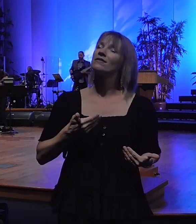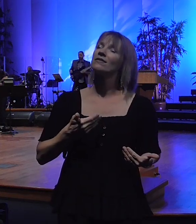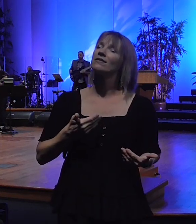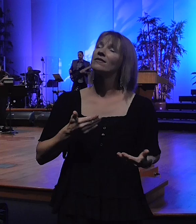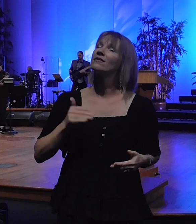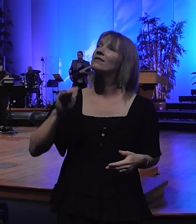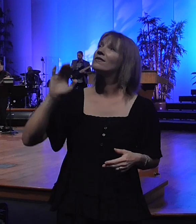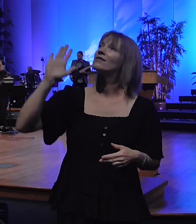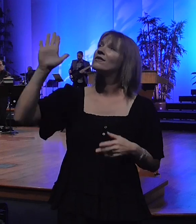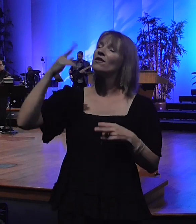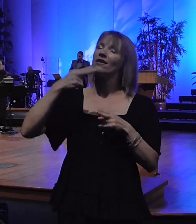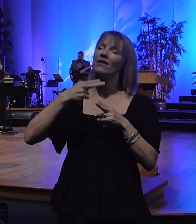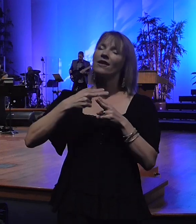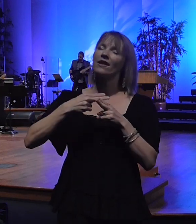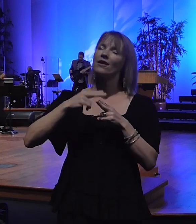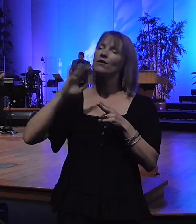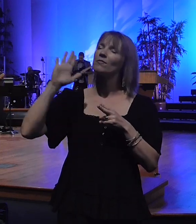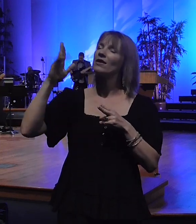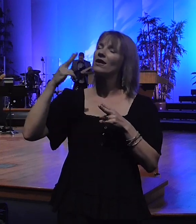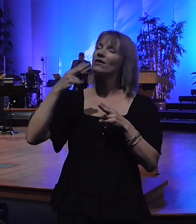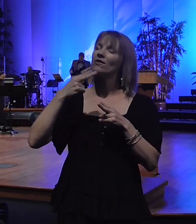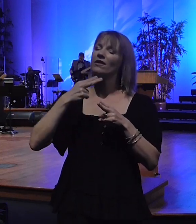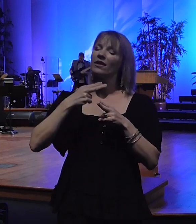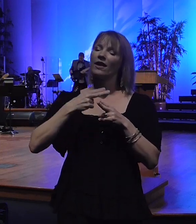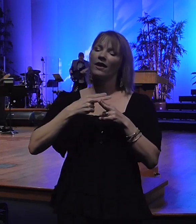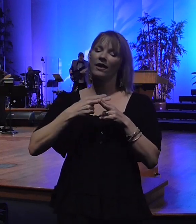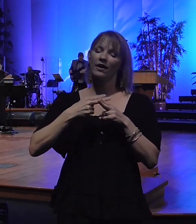And sign your name